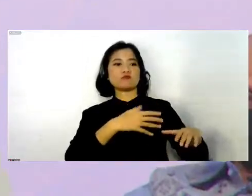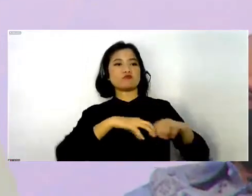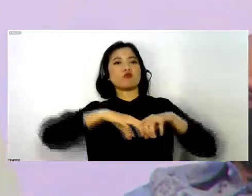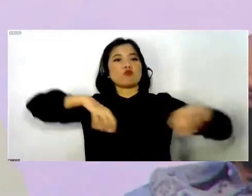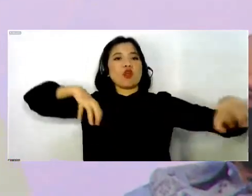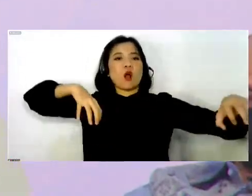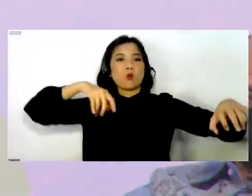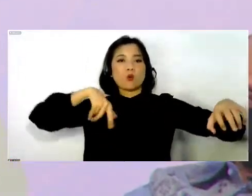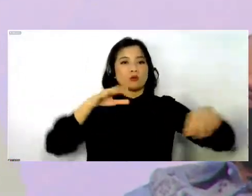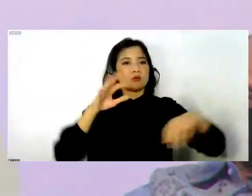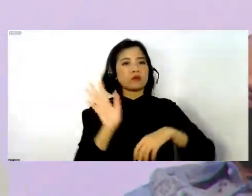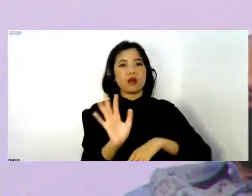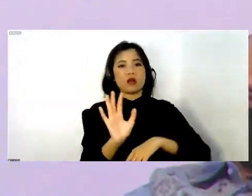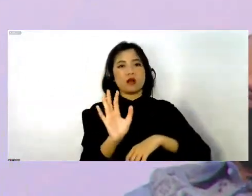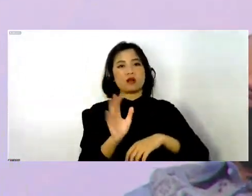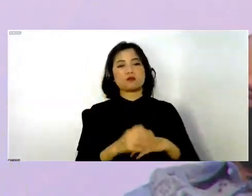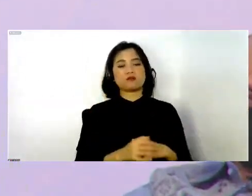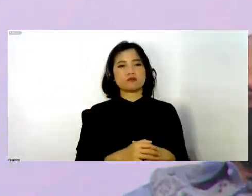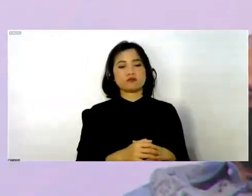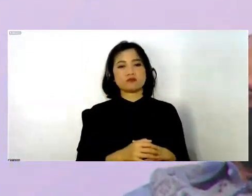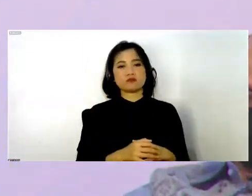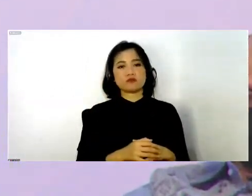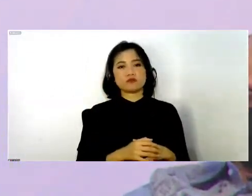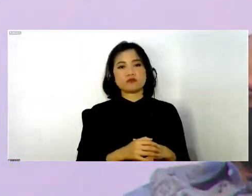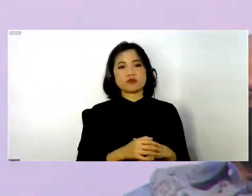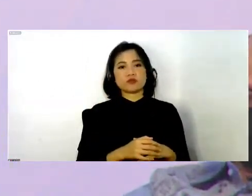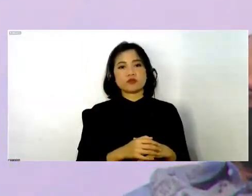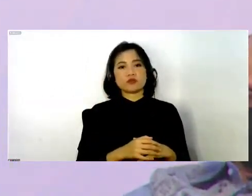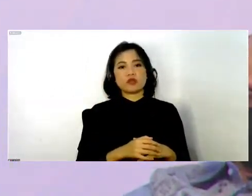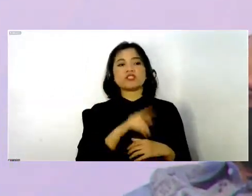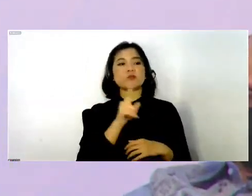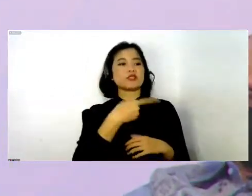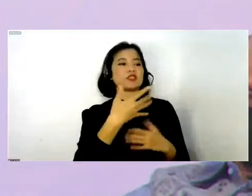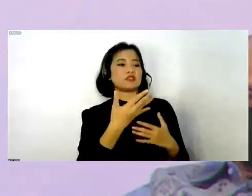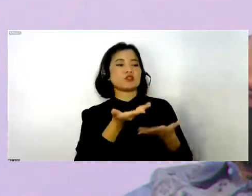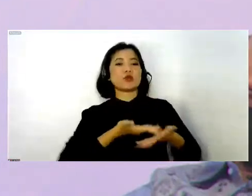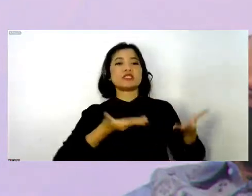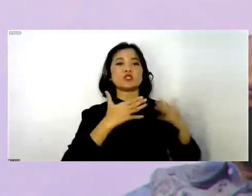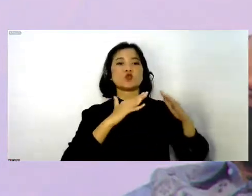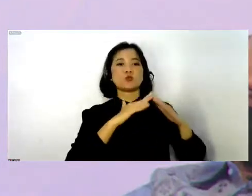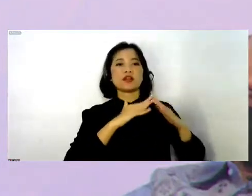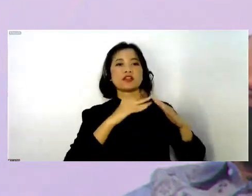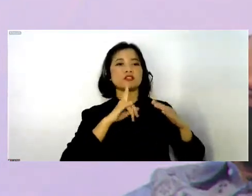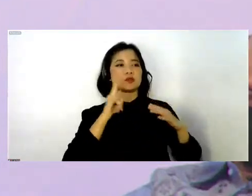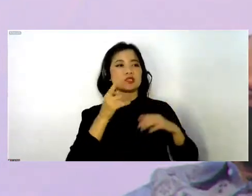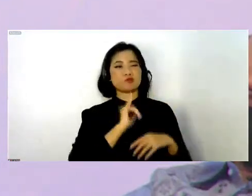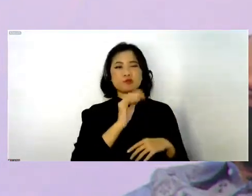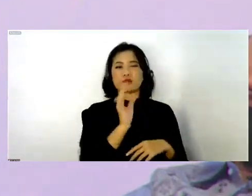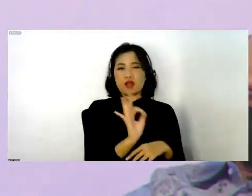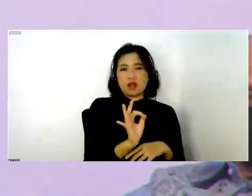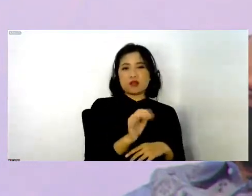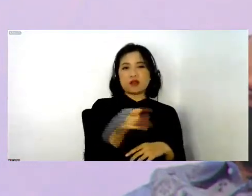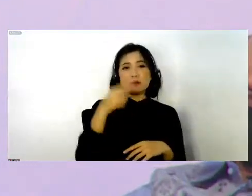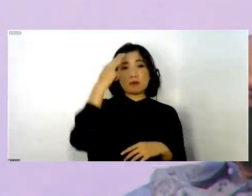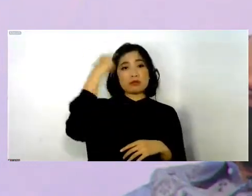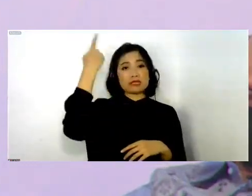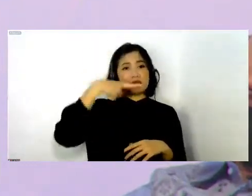trying to ask for the additional budget for infrastructure, the one at the top is always